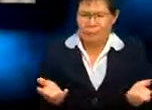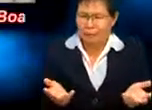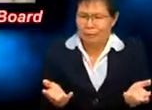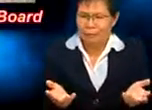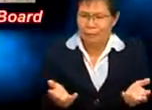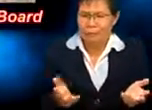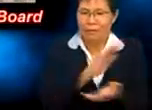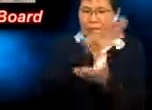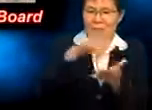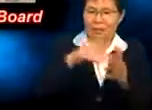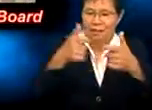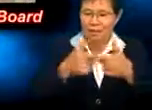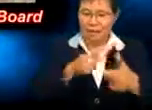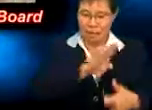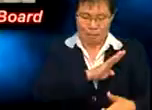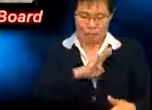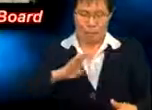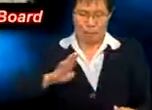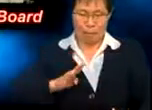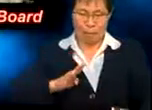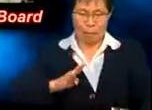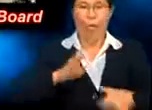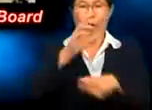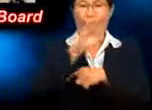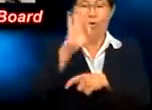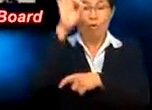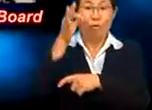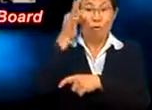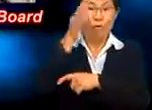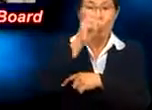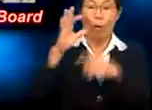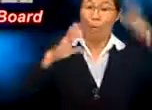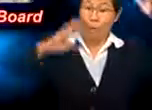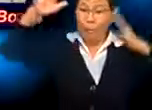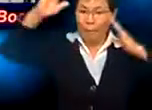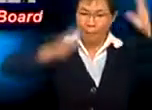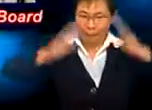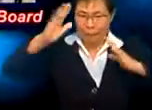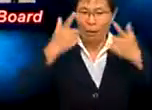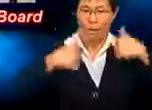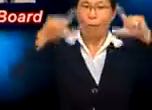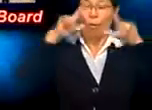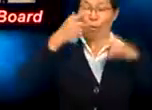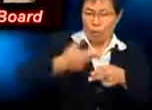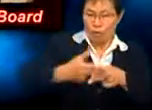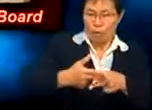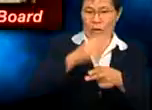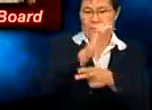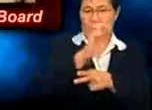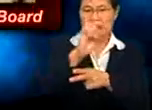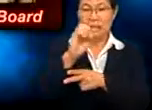Well, the Central Electricity Board of the Federation of Malaya, popularly known as